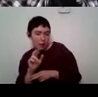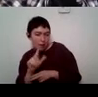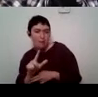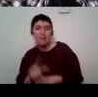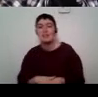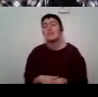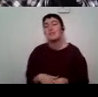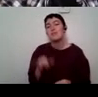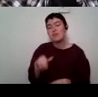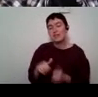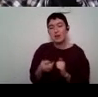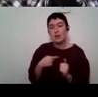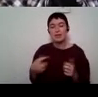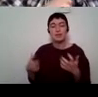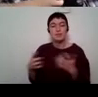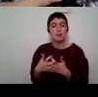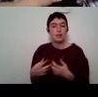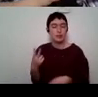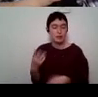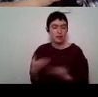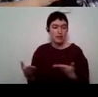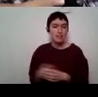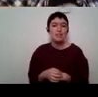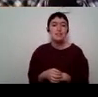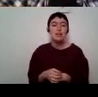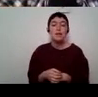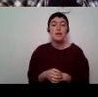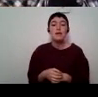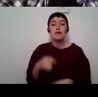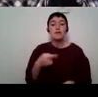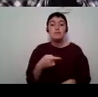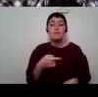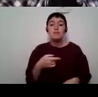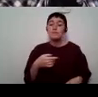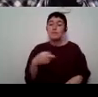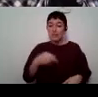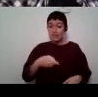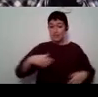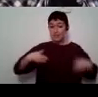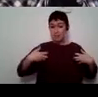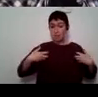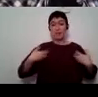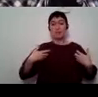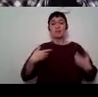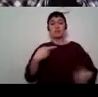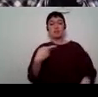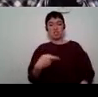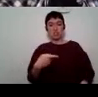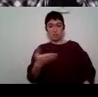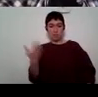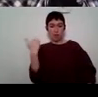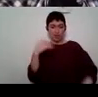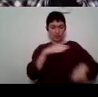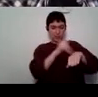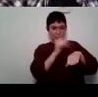with a sanctuary called Animal Tracks. This is a former pet who is now living her best life at Animal Tracks. And I go there and I try to do some